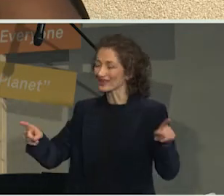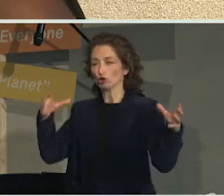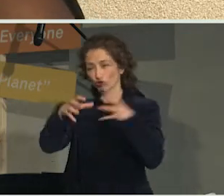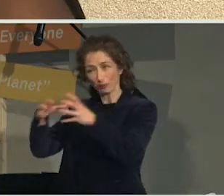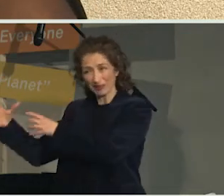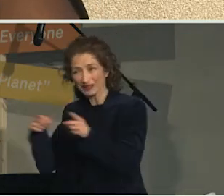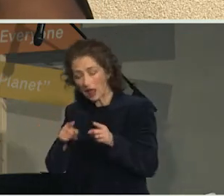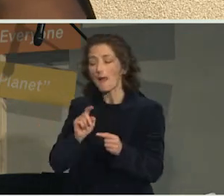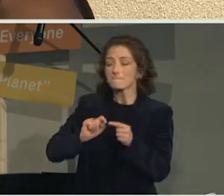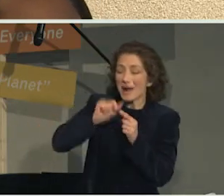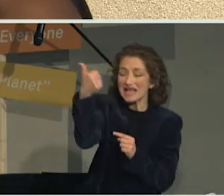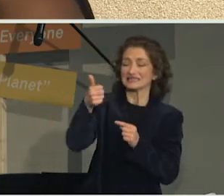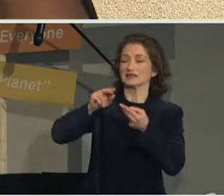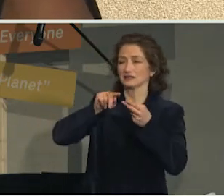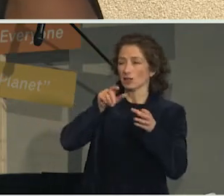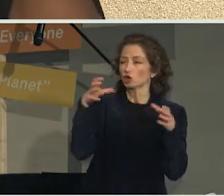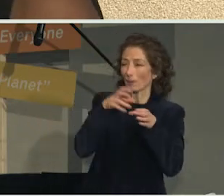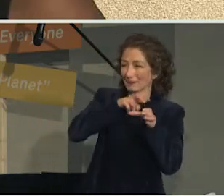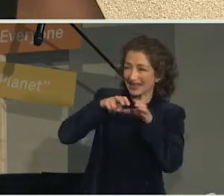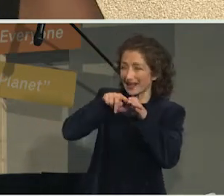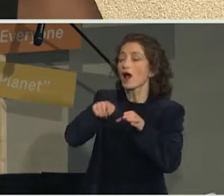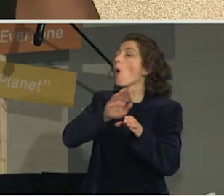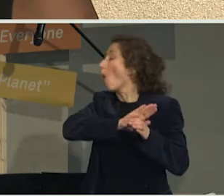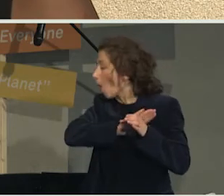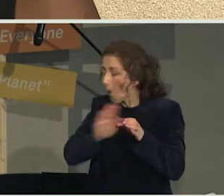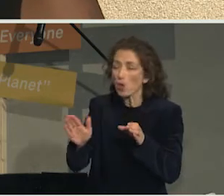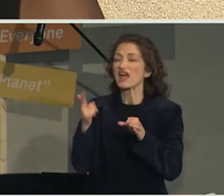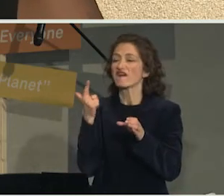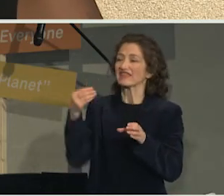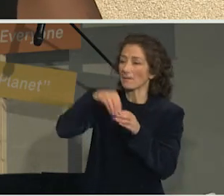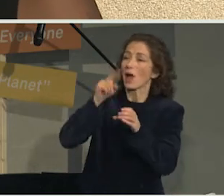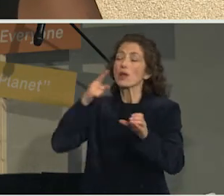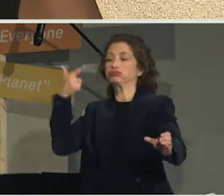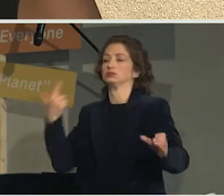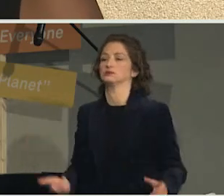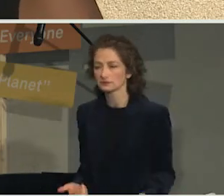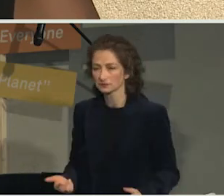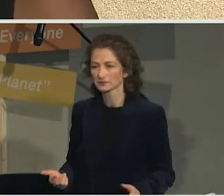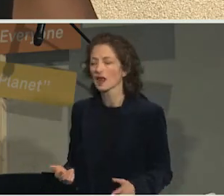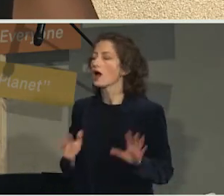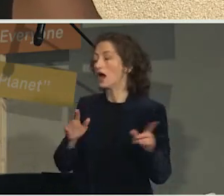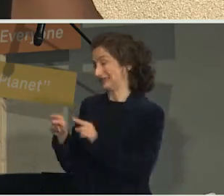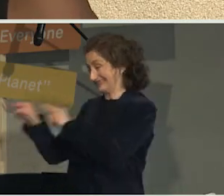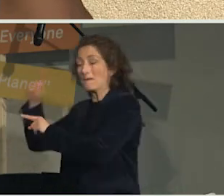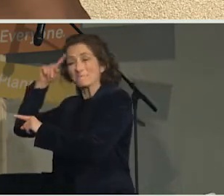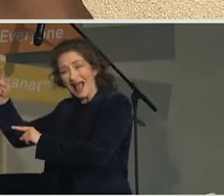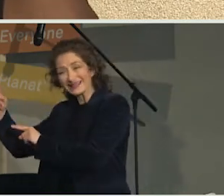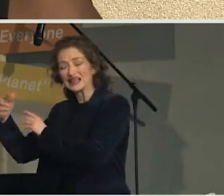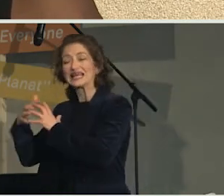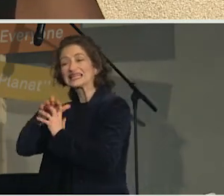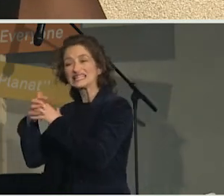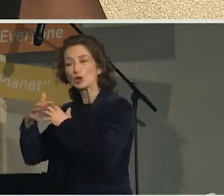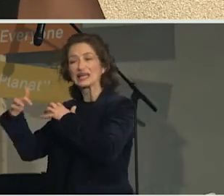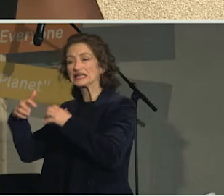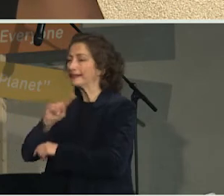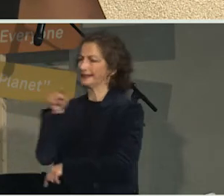their members unarmed when they were killed. No, the intersectionality wars was not about that. It wasn't